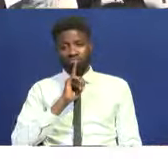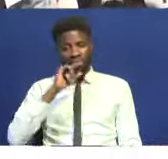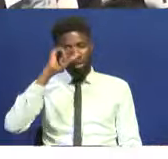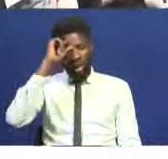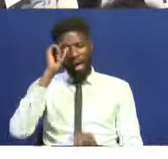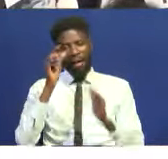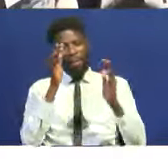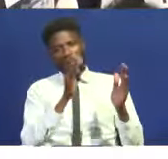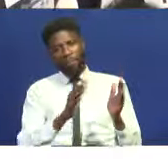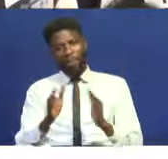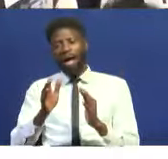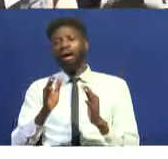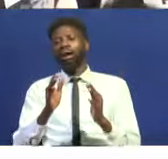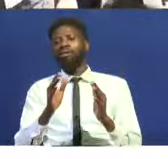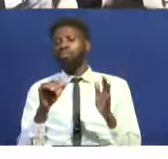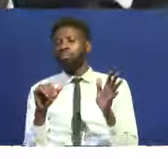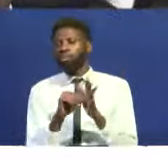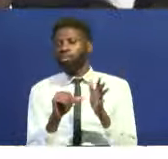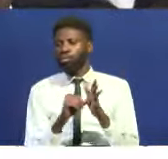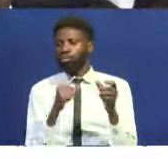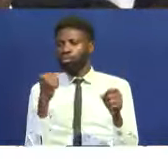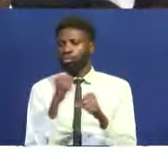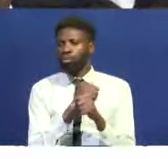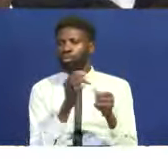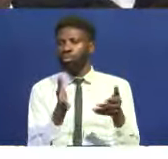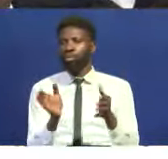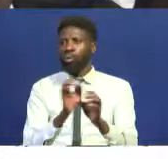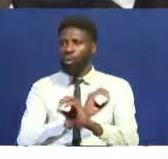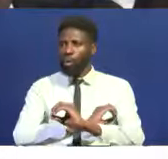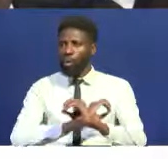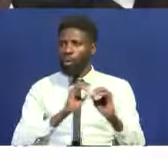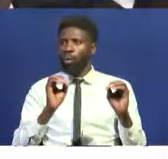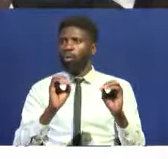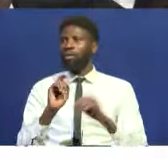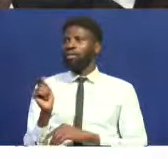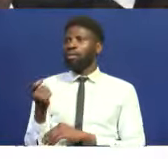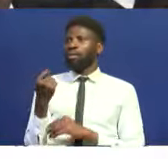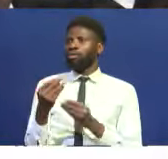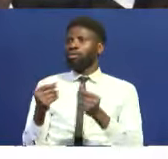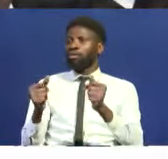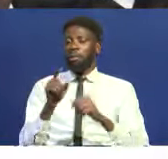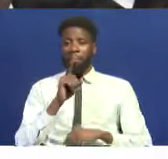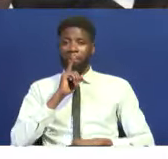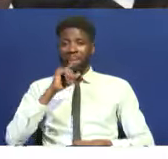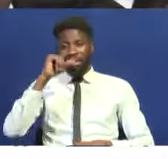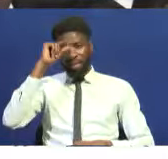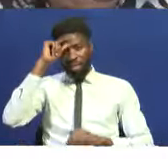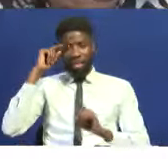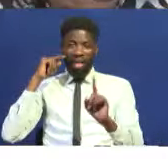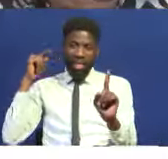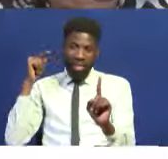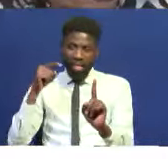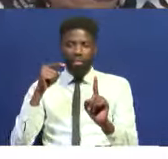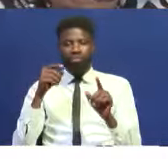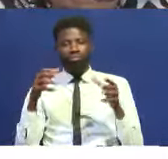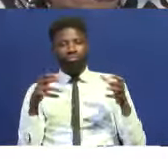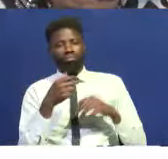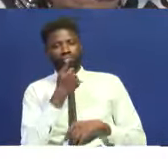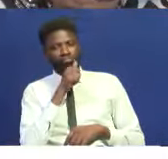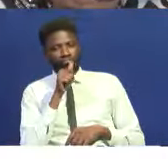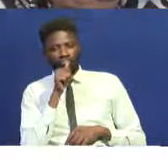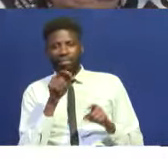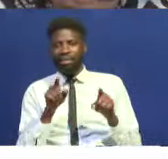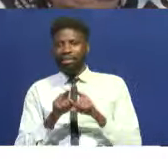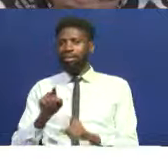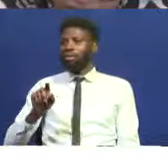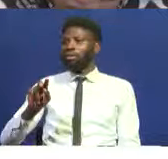in the country, especially among the youth. Muturi, however, noted that the government is seeking to partner with the private sector and non-governmental